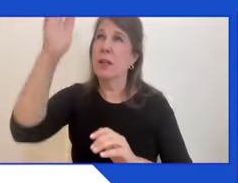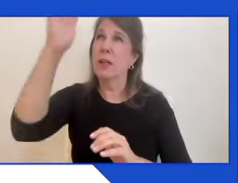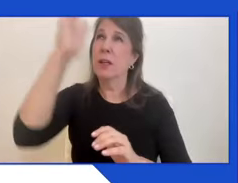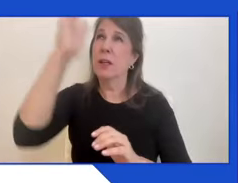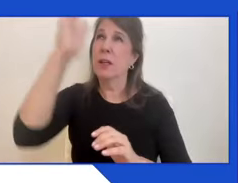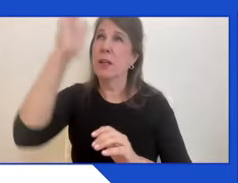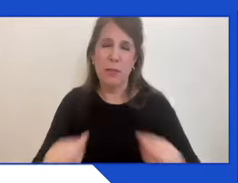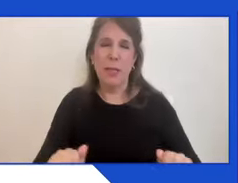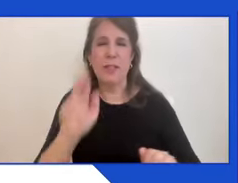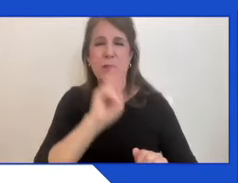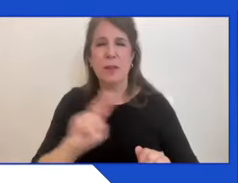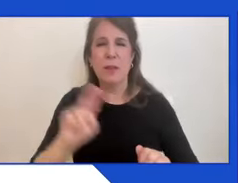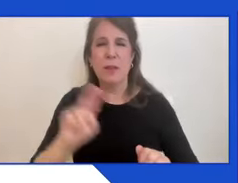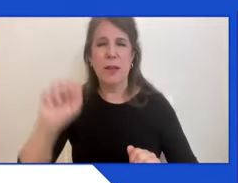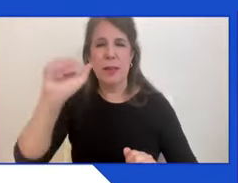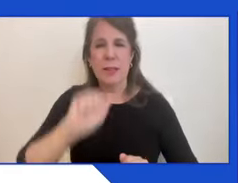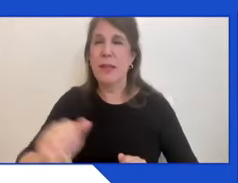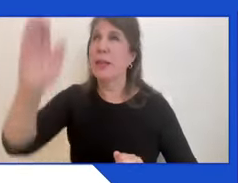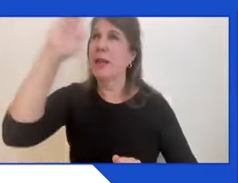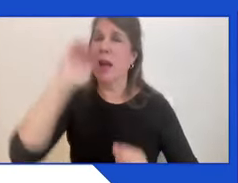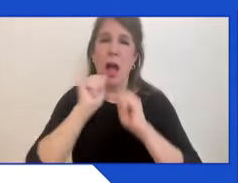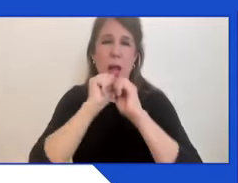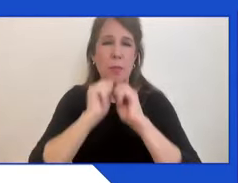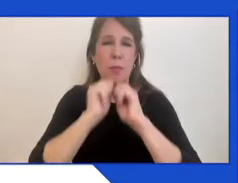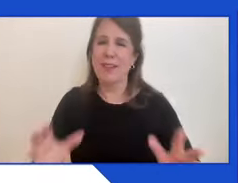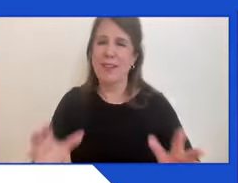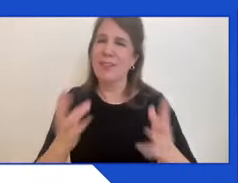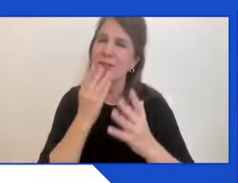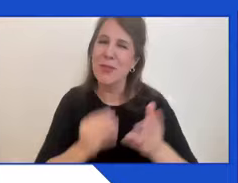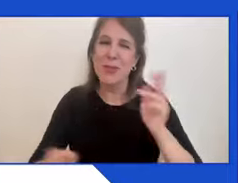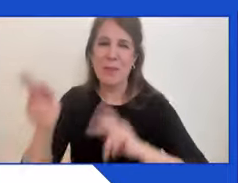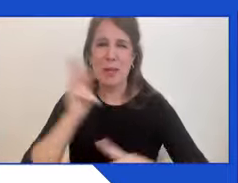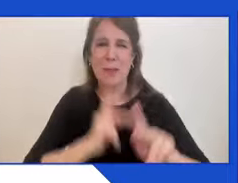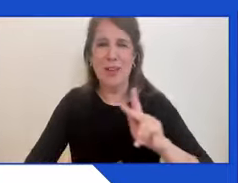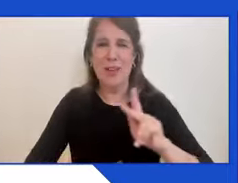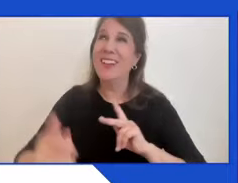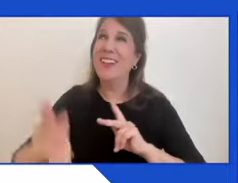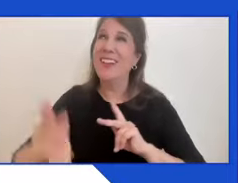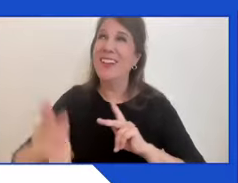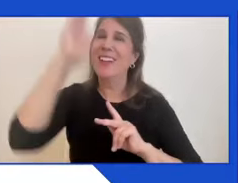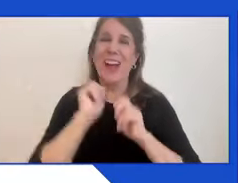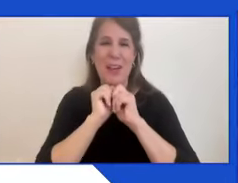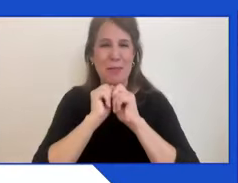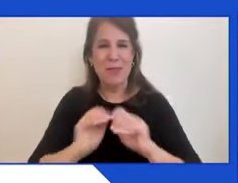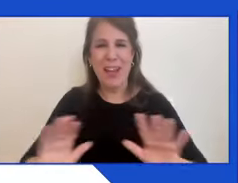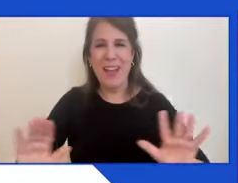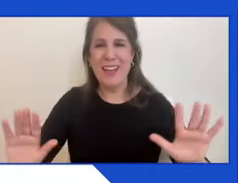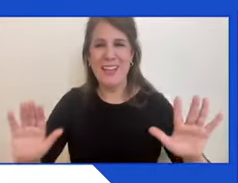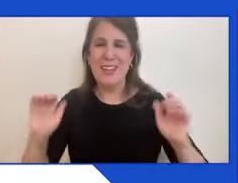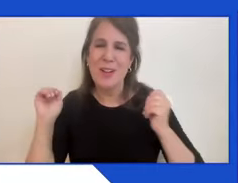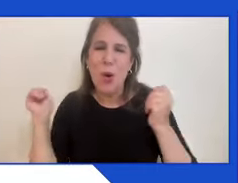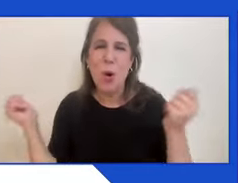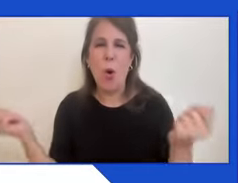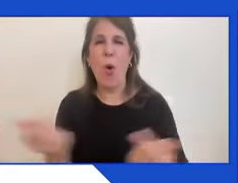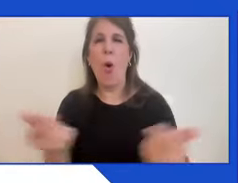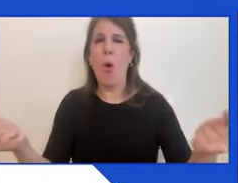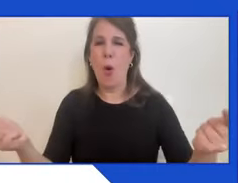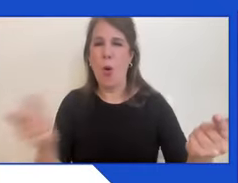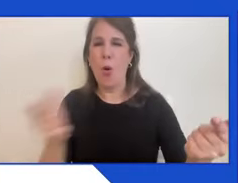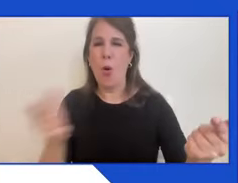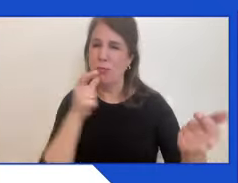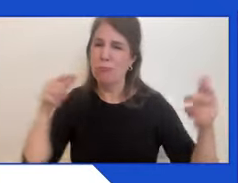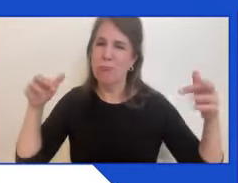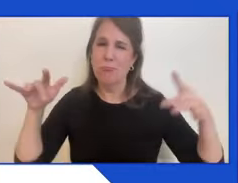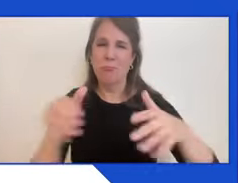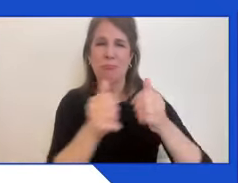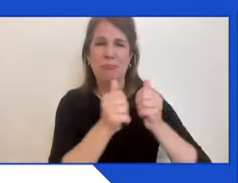of America. May God bless the Jewish people. And may God bless all who have gathered here